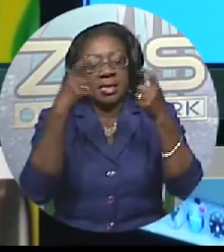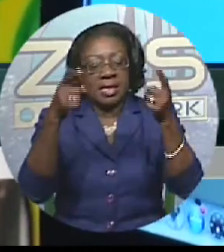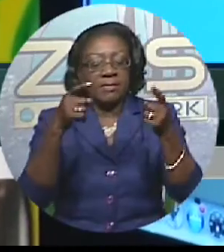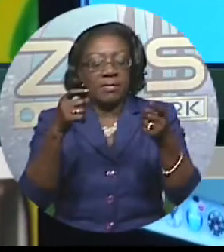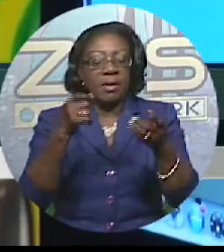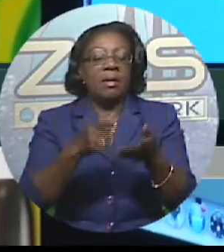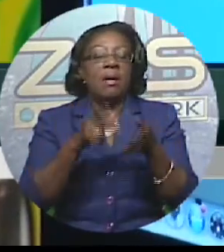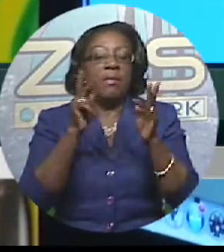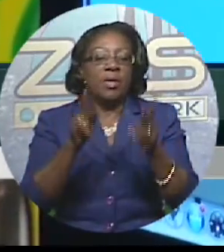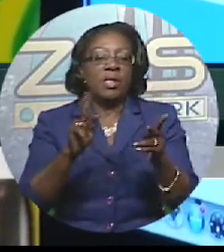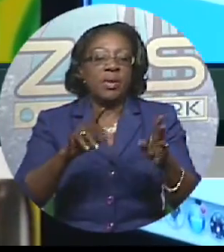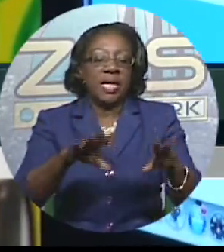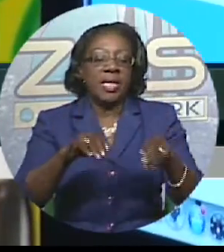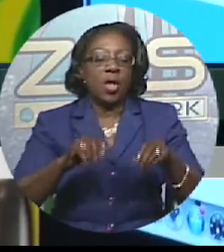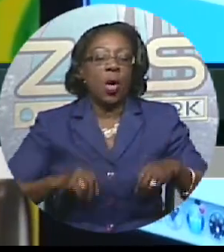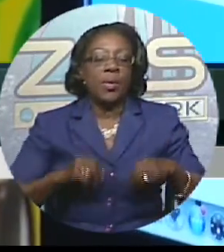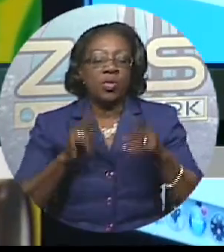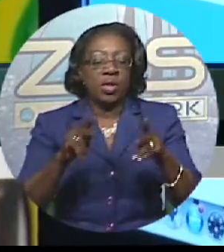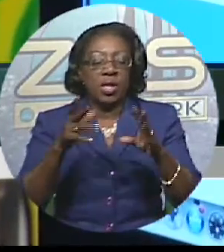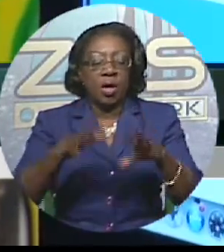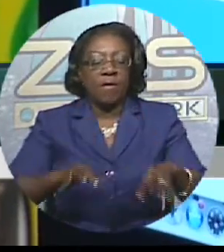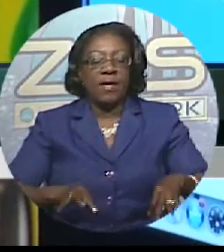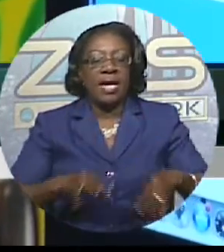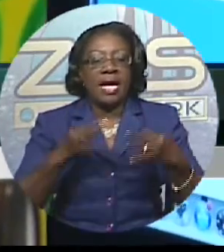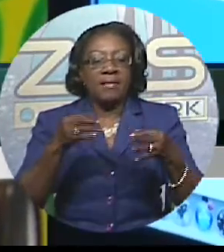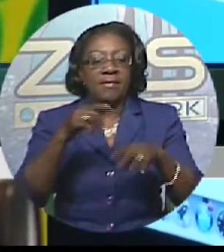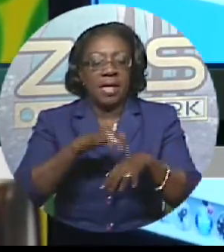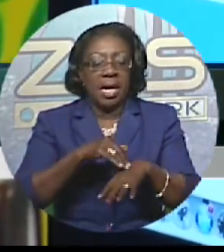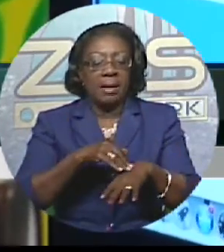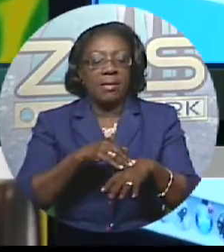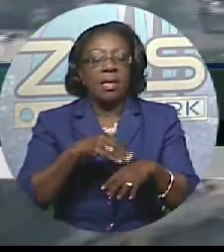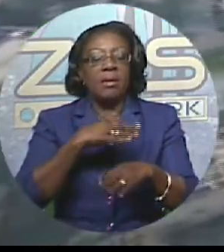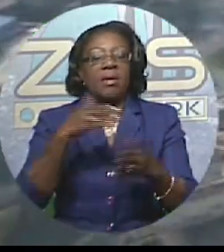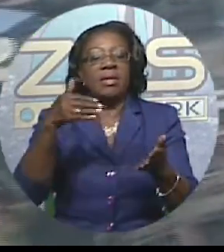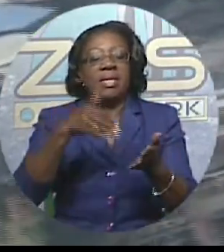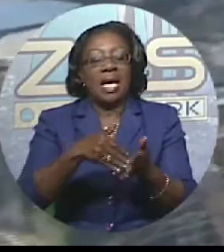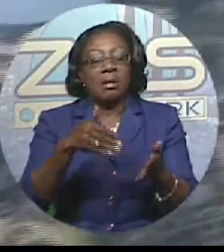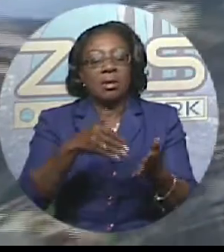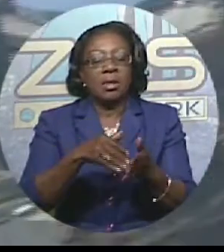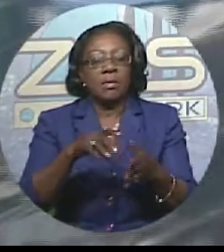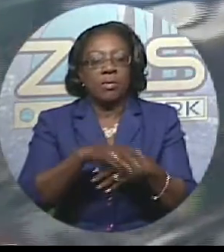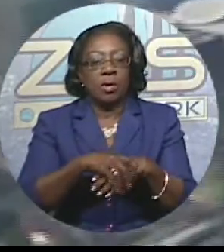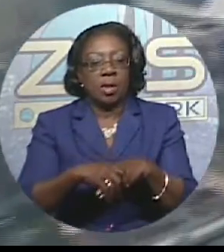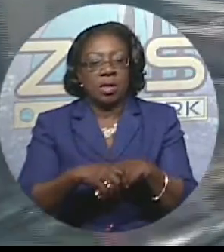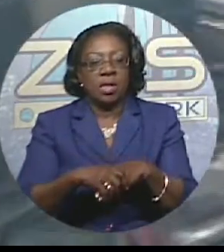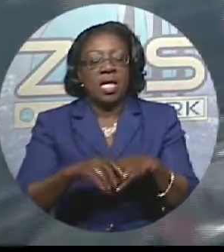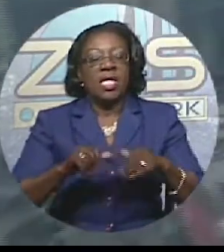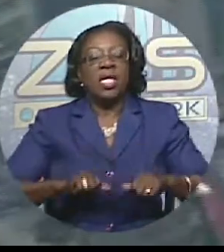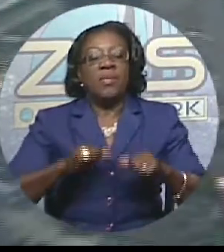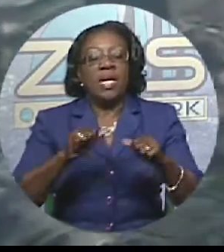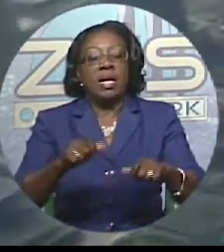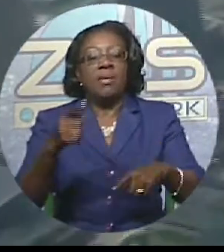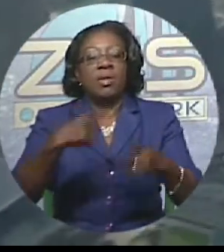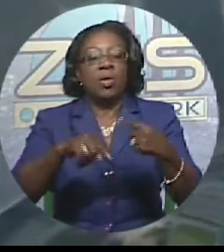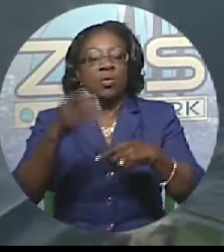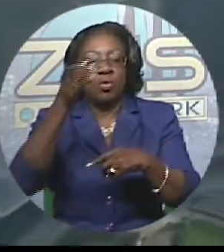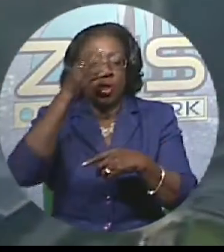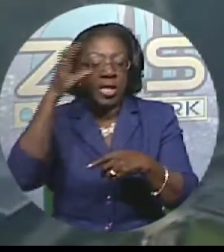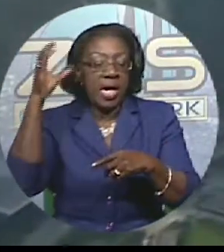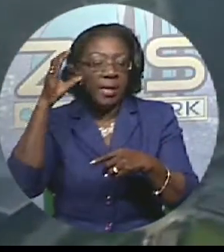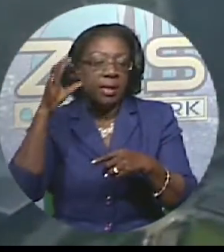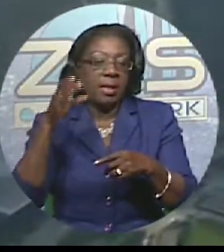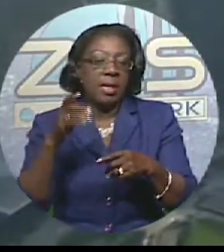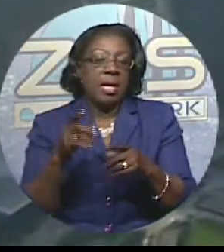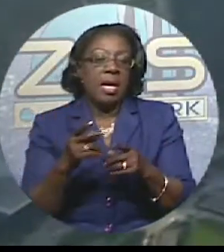applicants will get an opportunity of a lifetime totaling thousands of dollars. Two of them will be able to go to China and